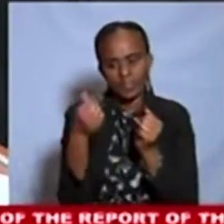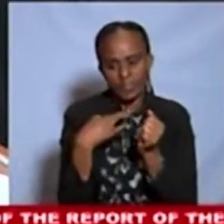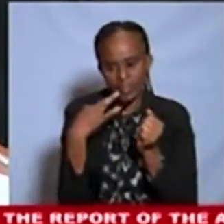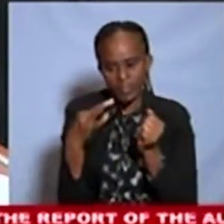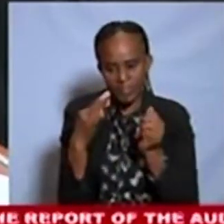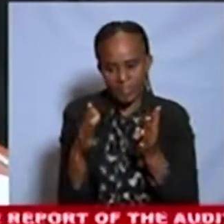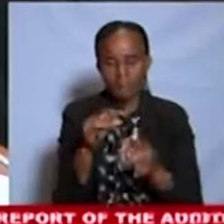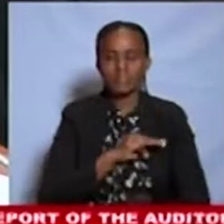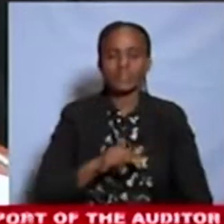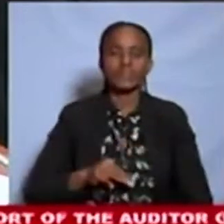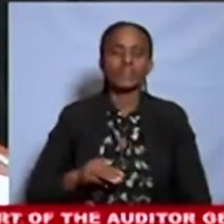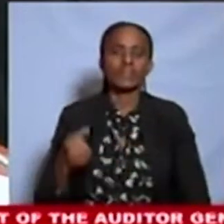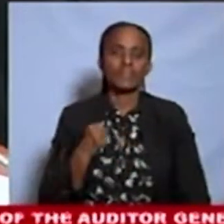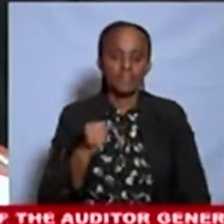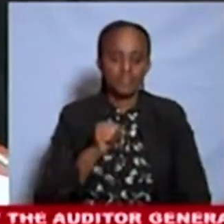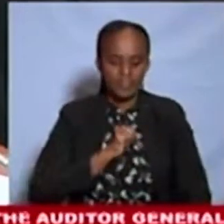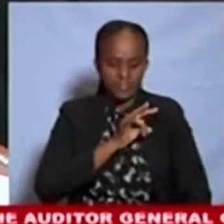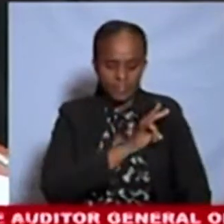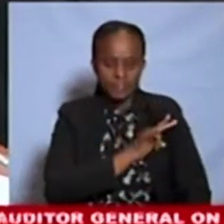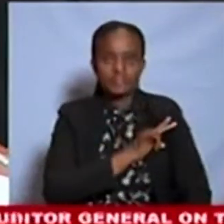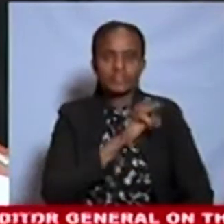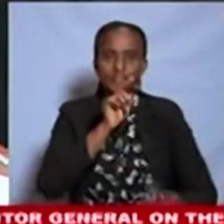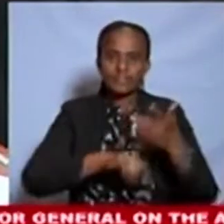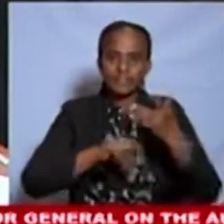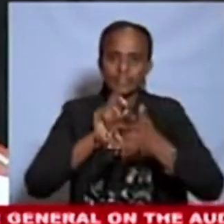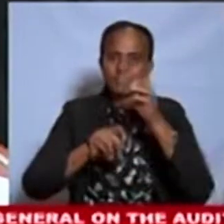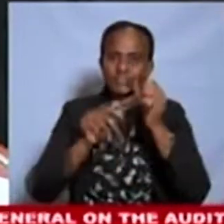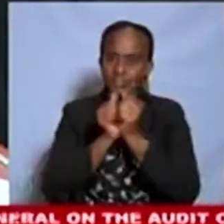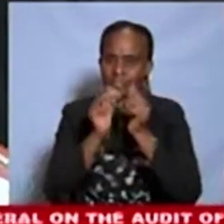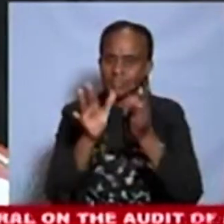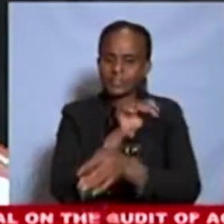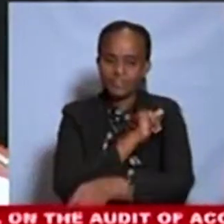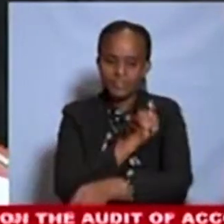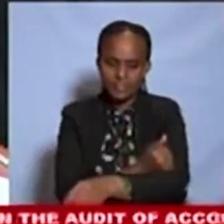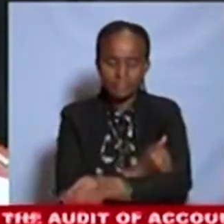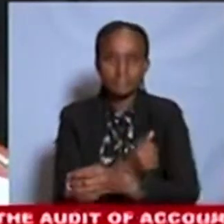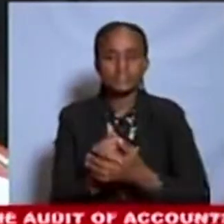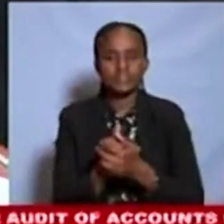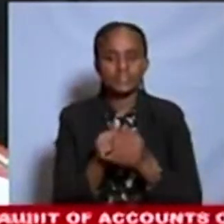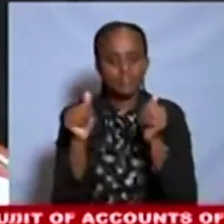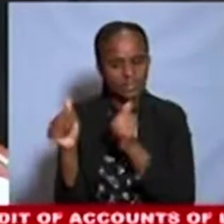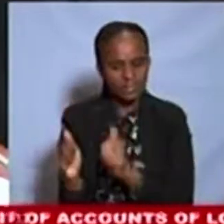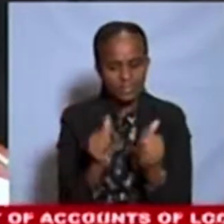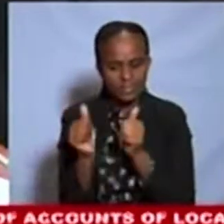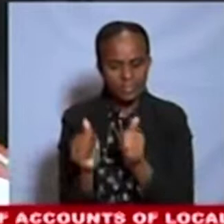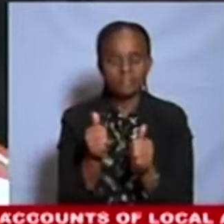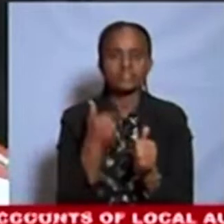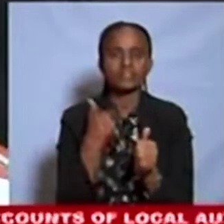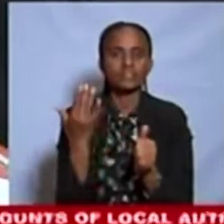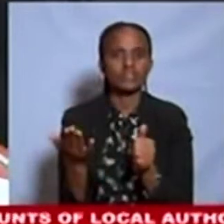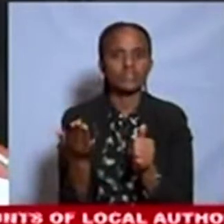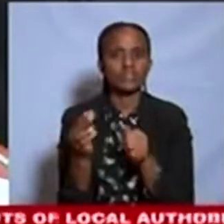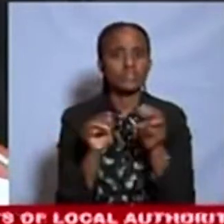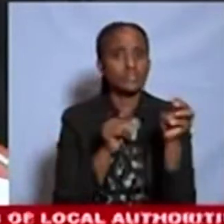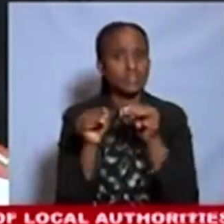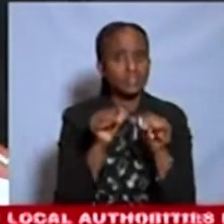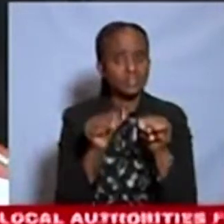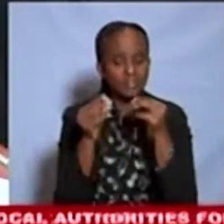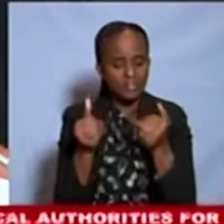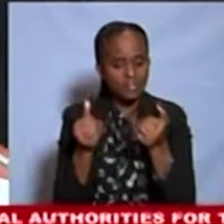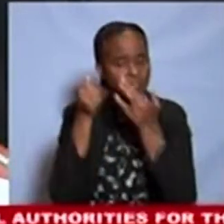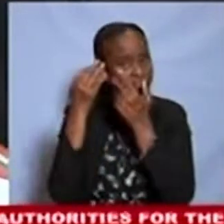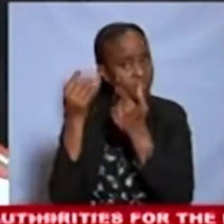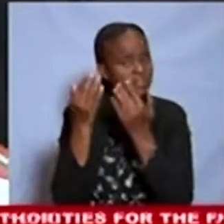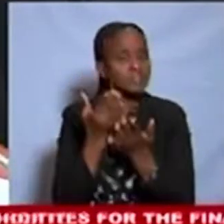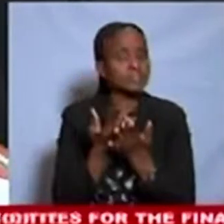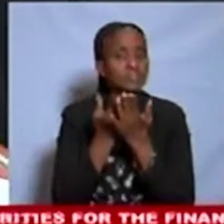members of staff and councillors at a discount without authority. Action taken, management wishes to submit